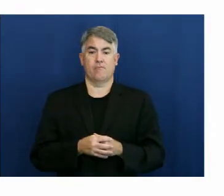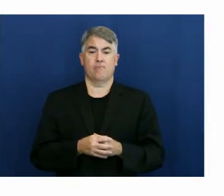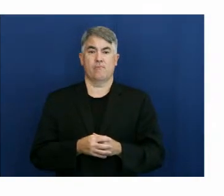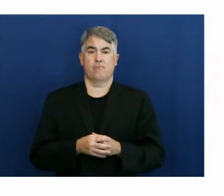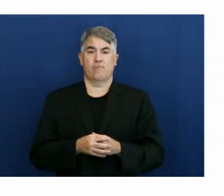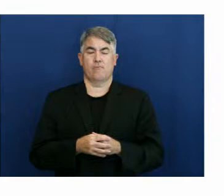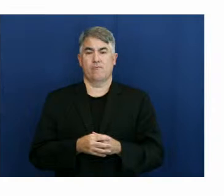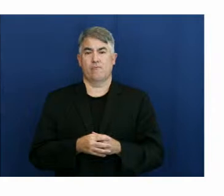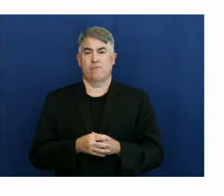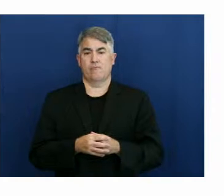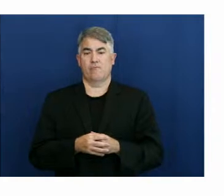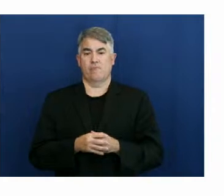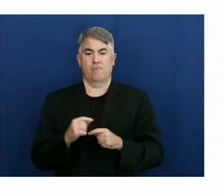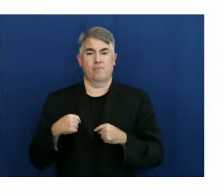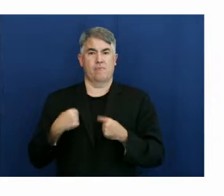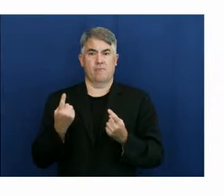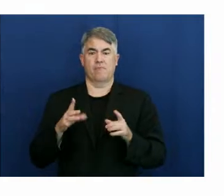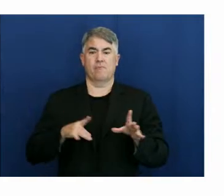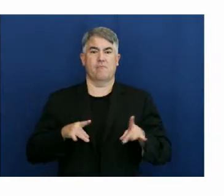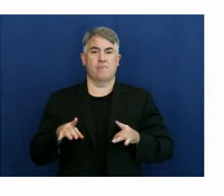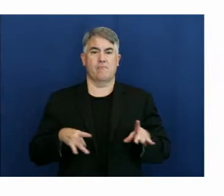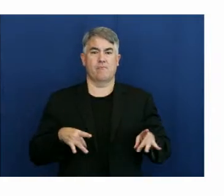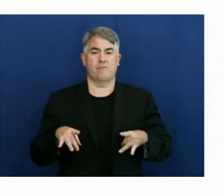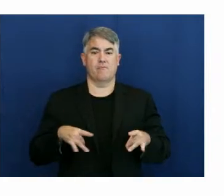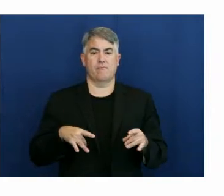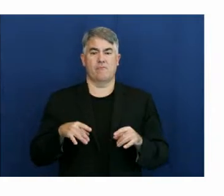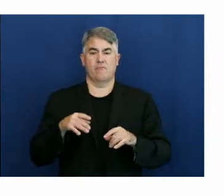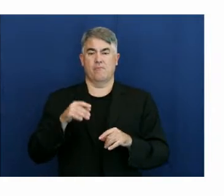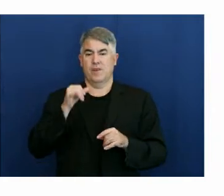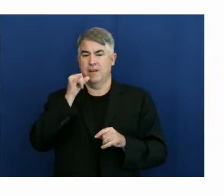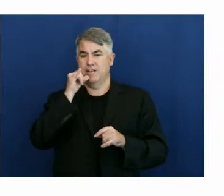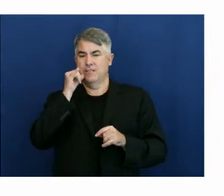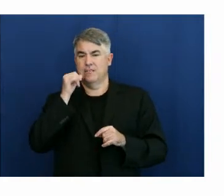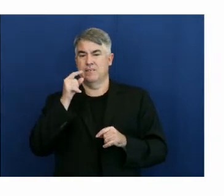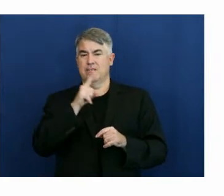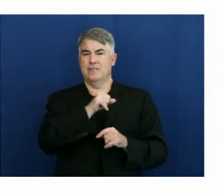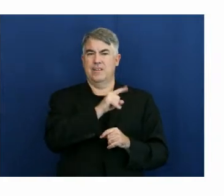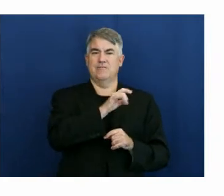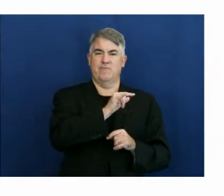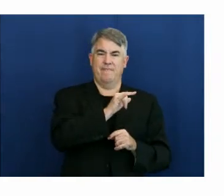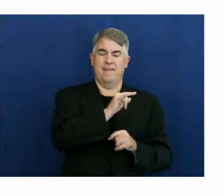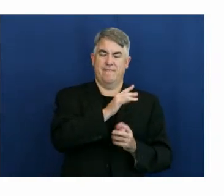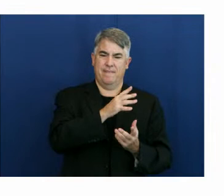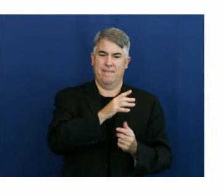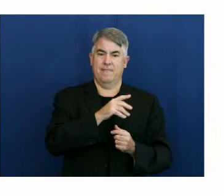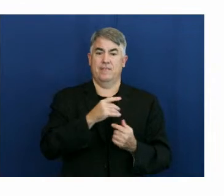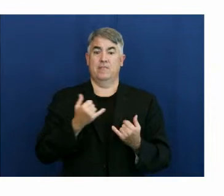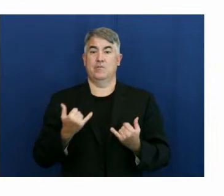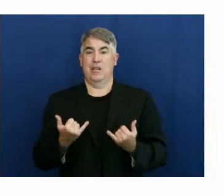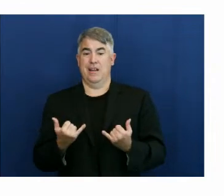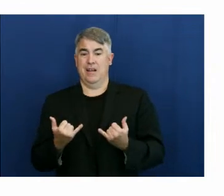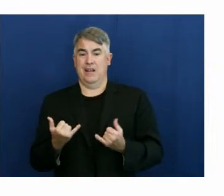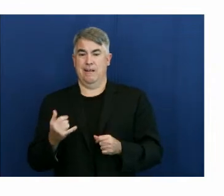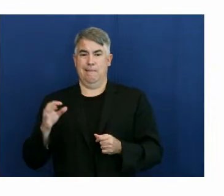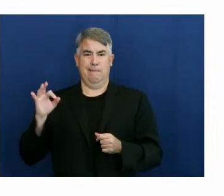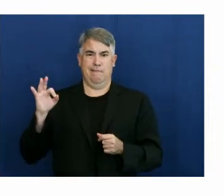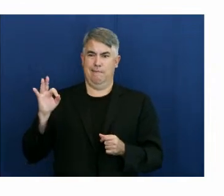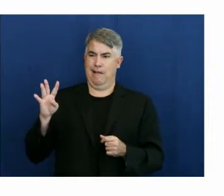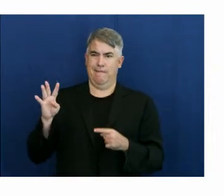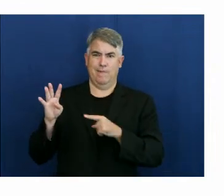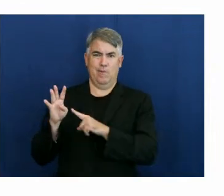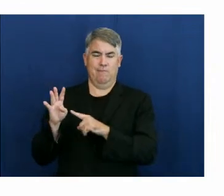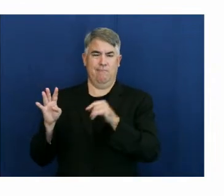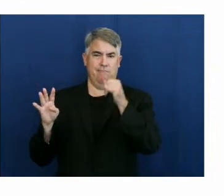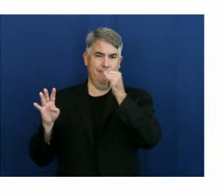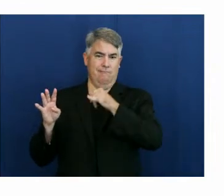days, yesterday was 125. We've certainly had some days down. But again, 94, you got to go all the way back to May 31st of last